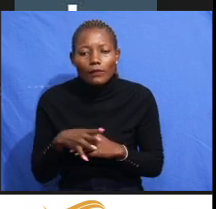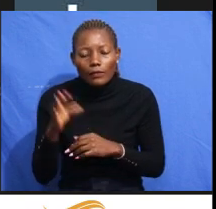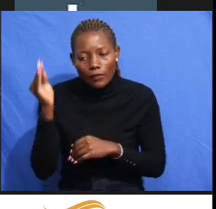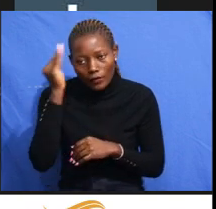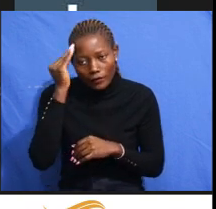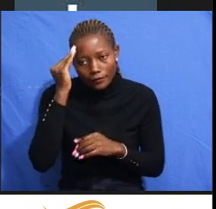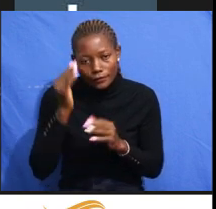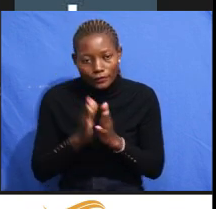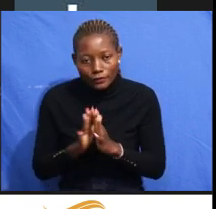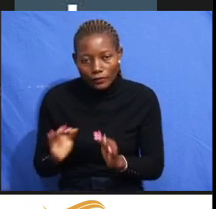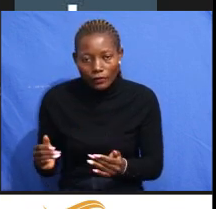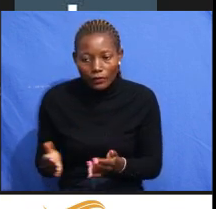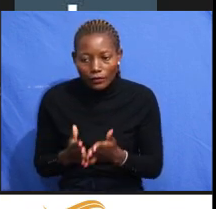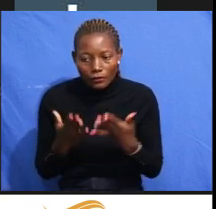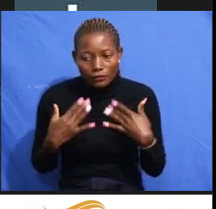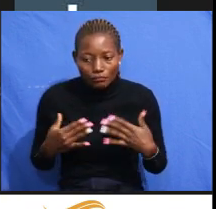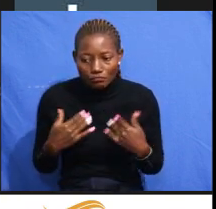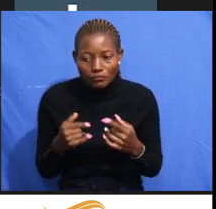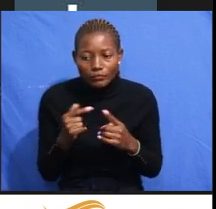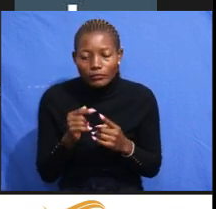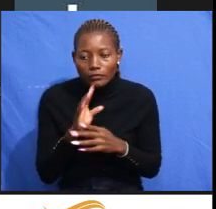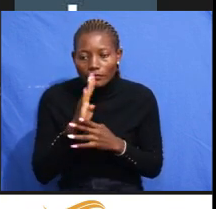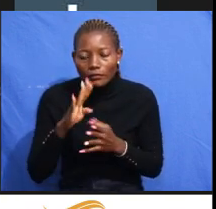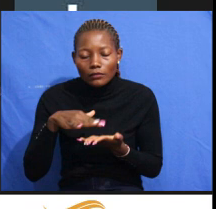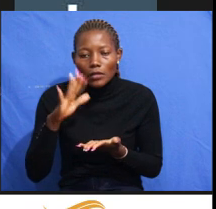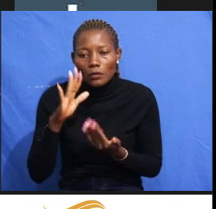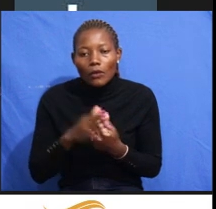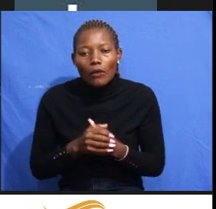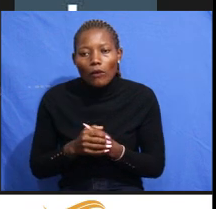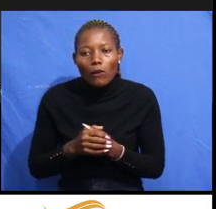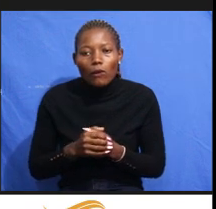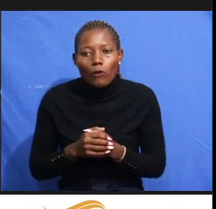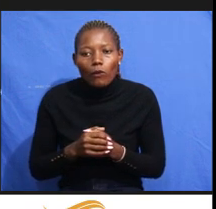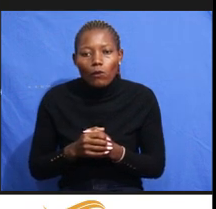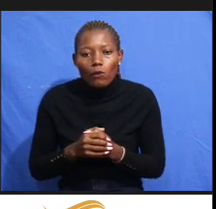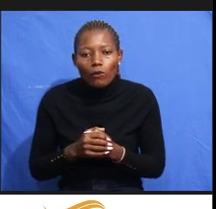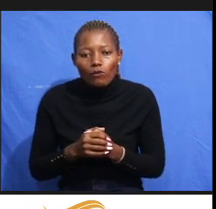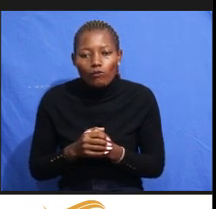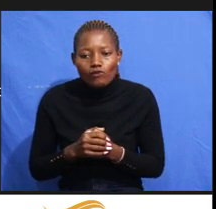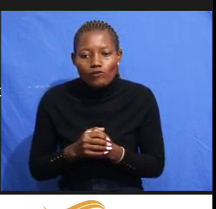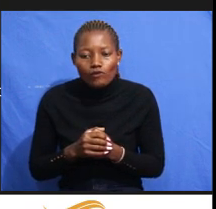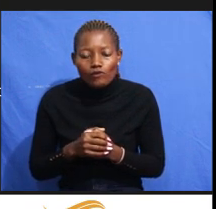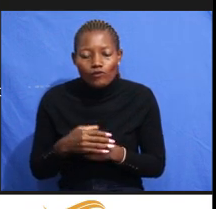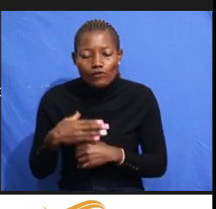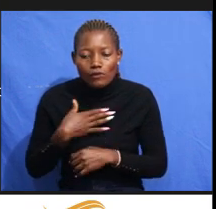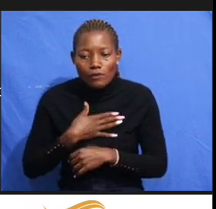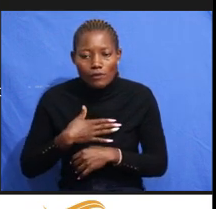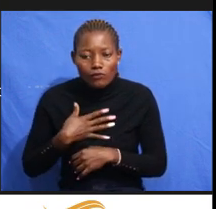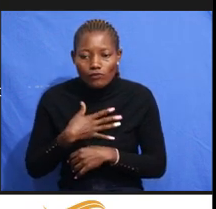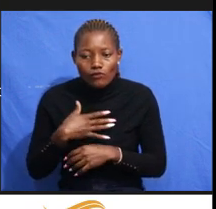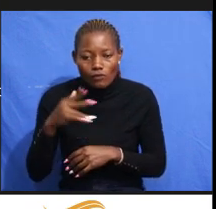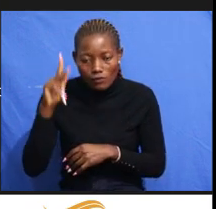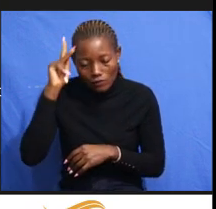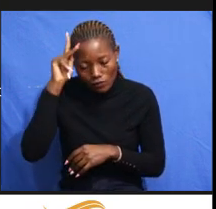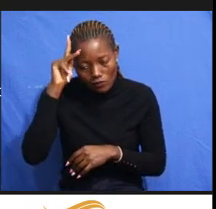education and encouraging people to be more of get more of the scientific knowledge